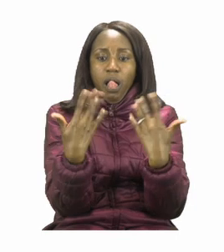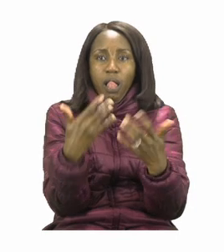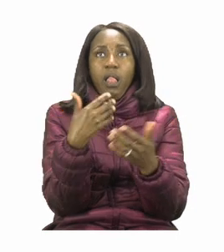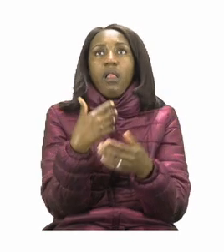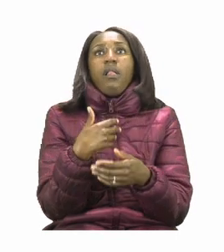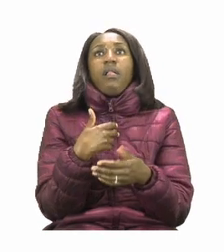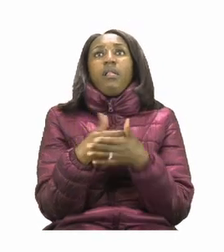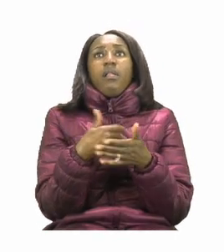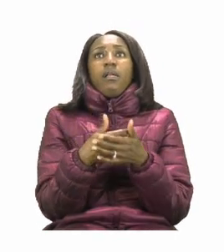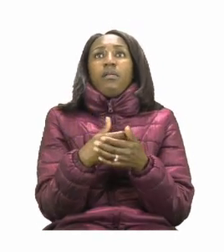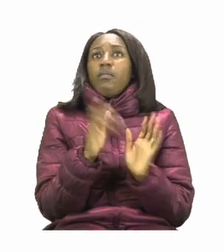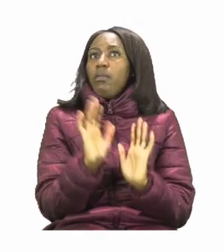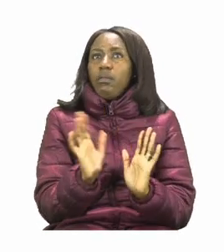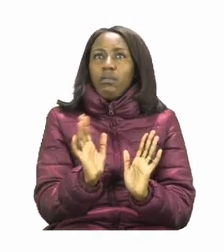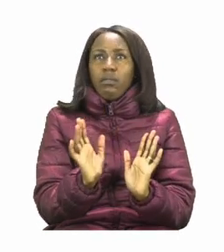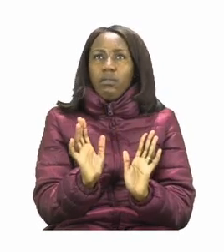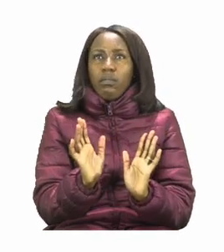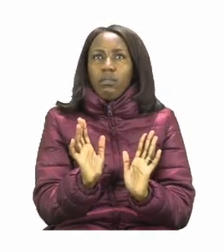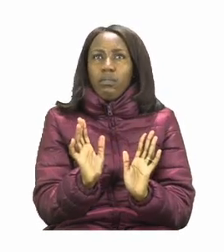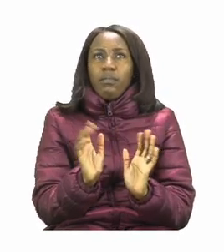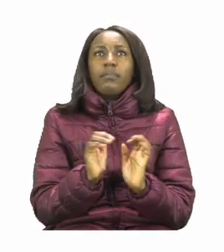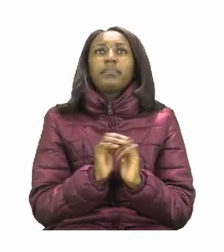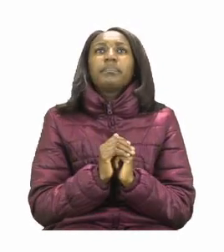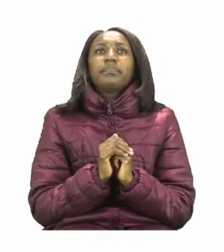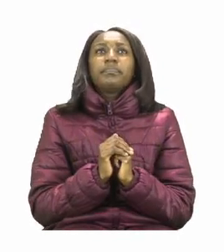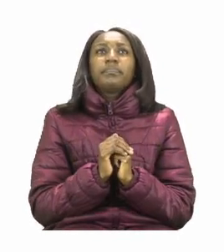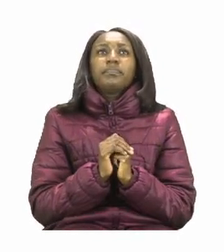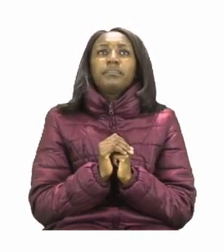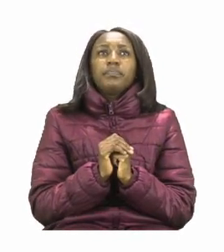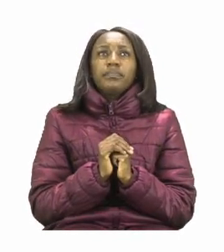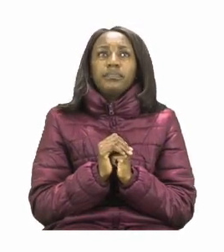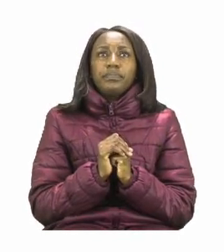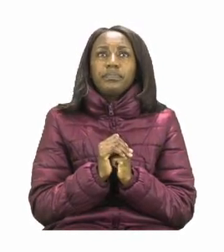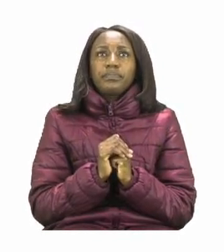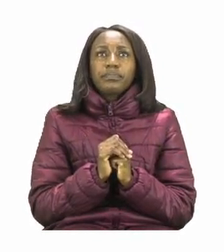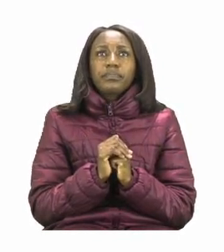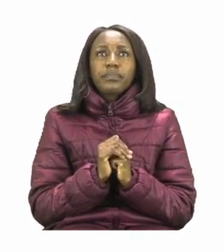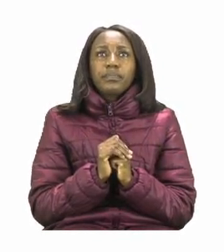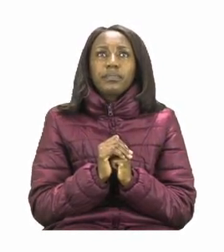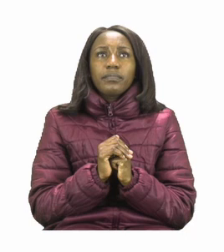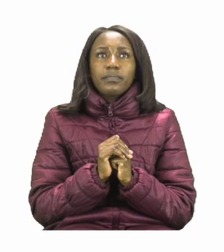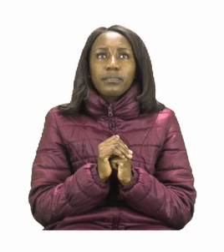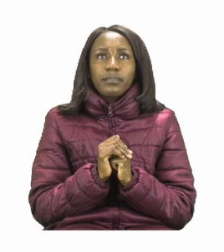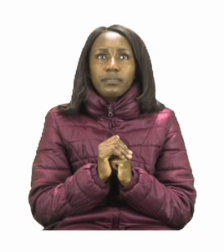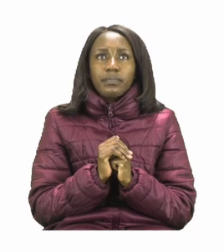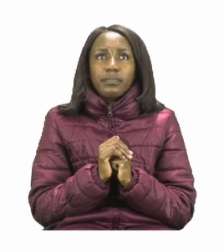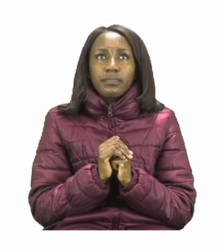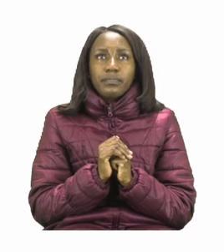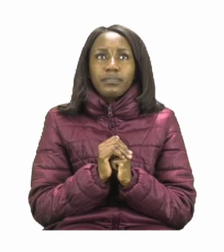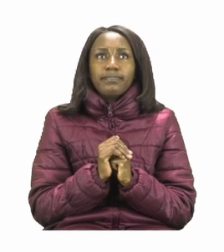wet hands or place appliances near or in water.